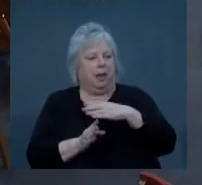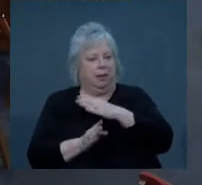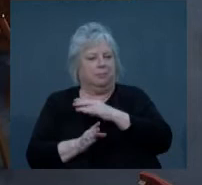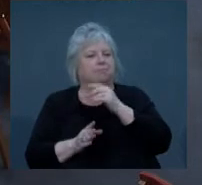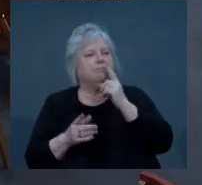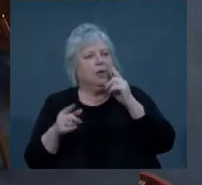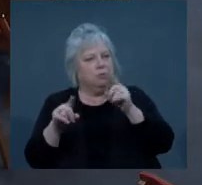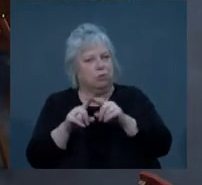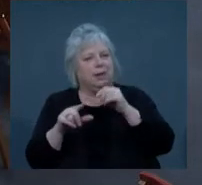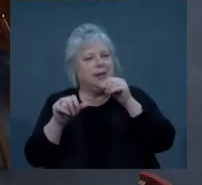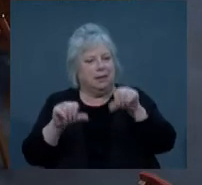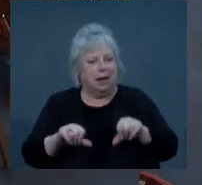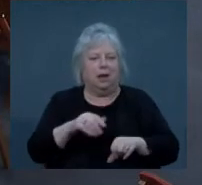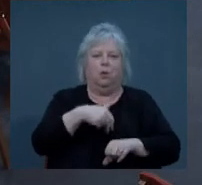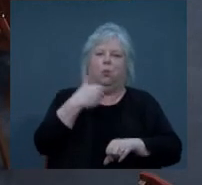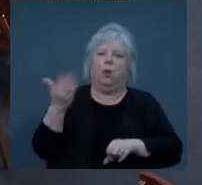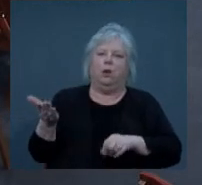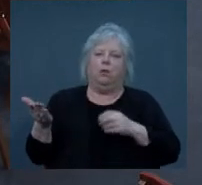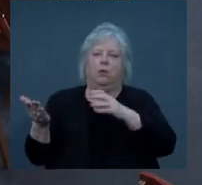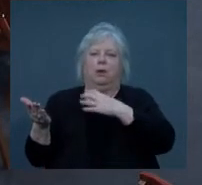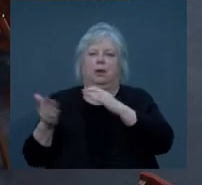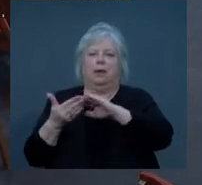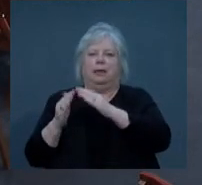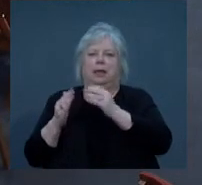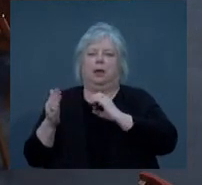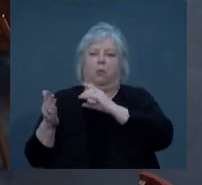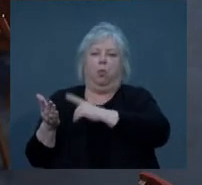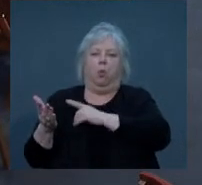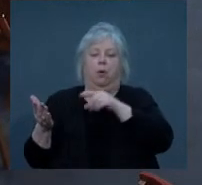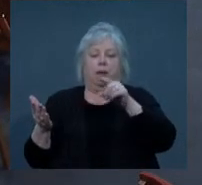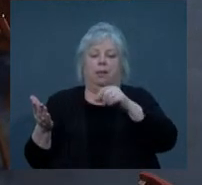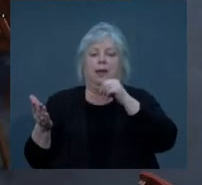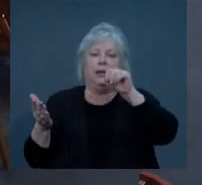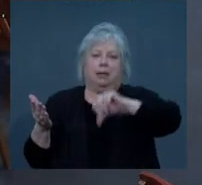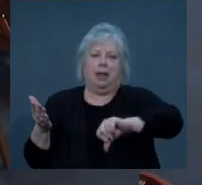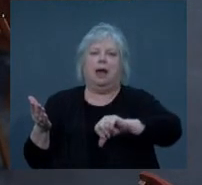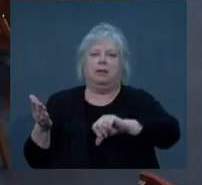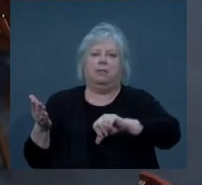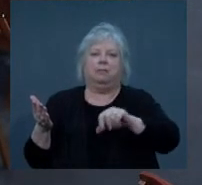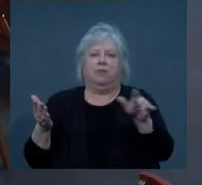denied it. I believe it went to the city board, and the city board denied that for the same reasons.